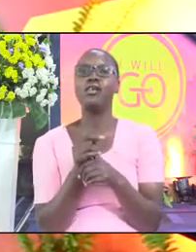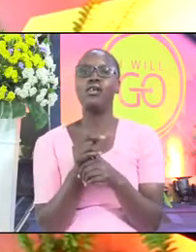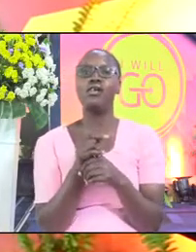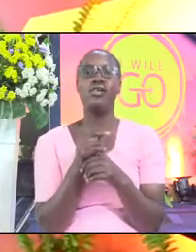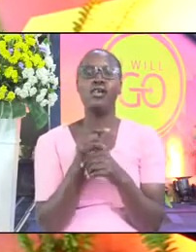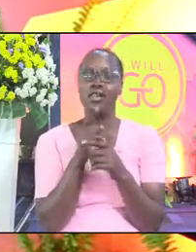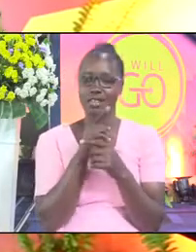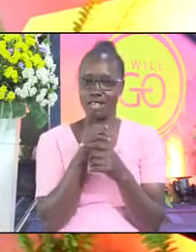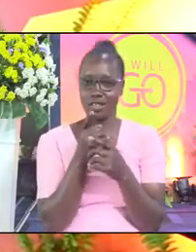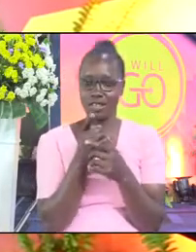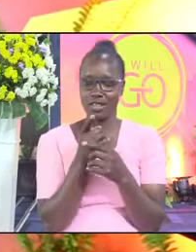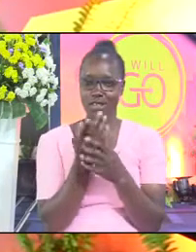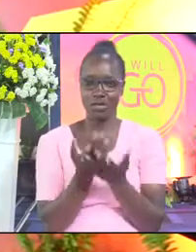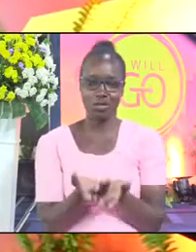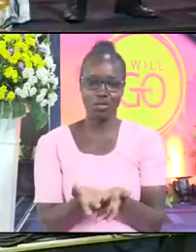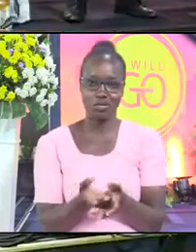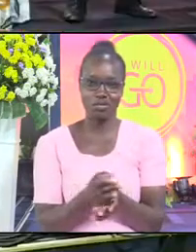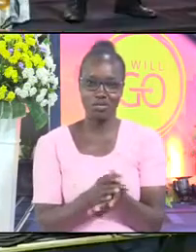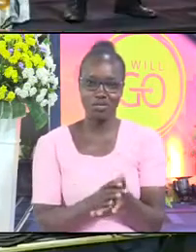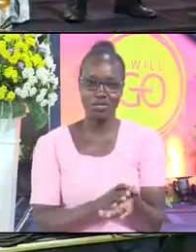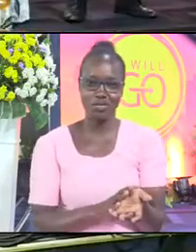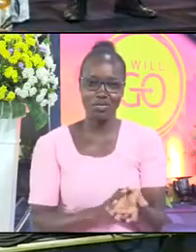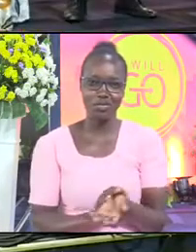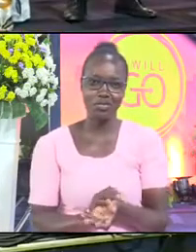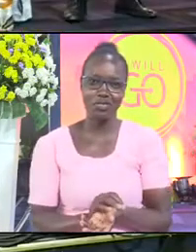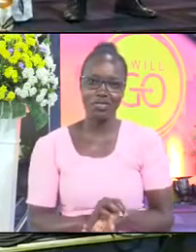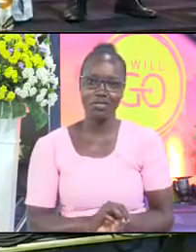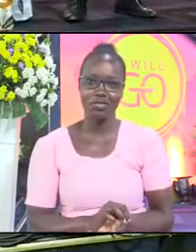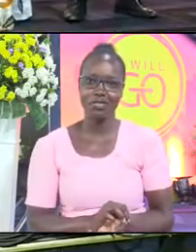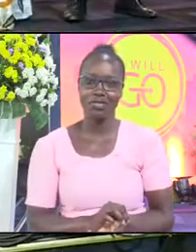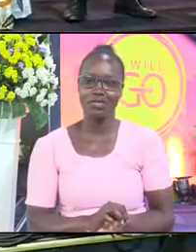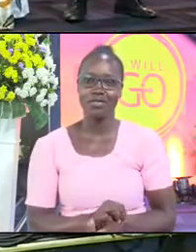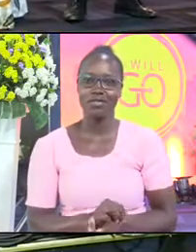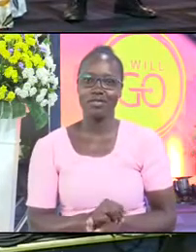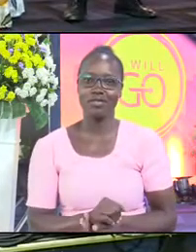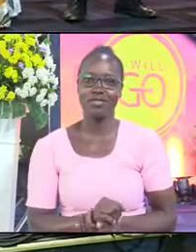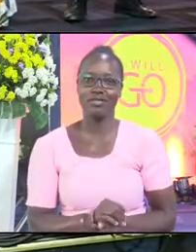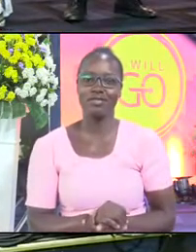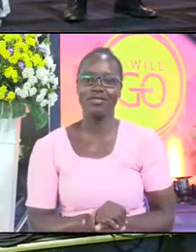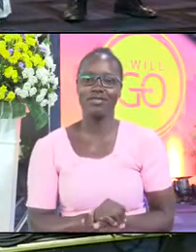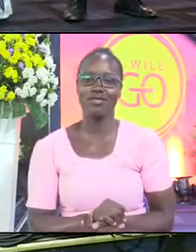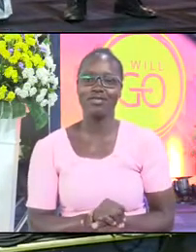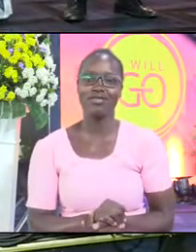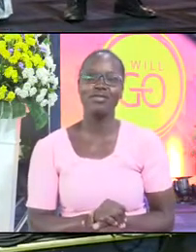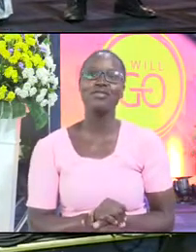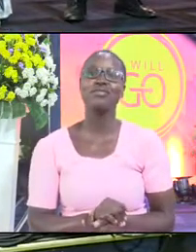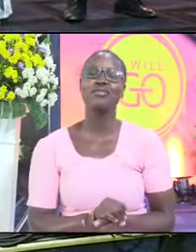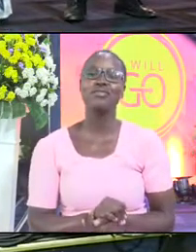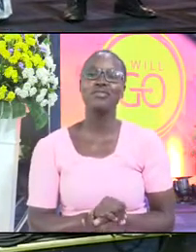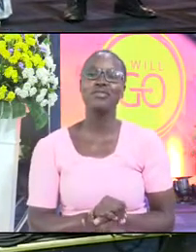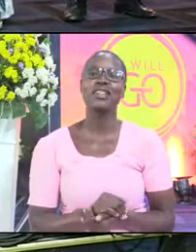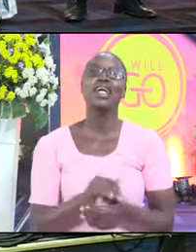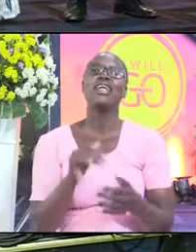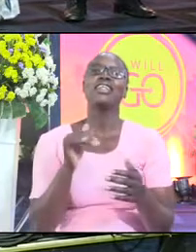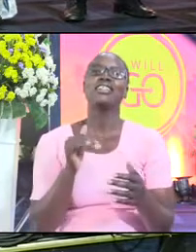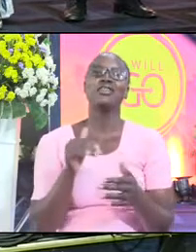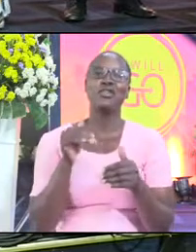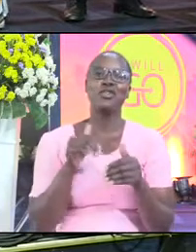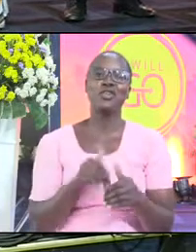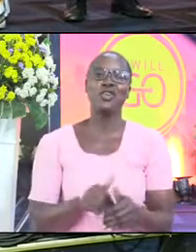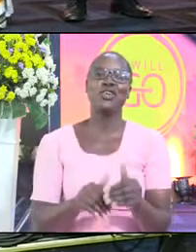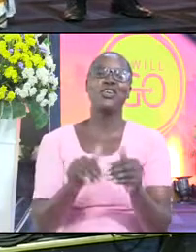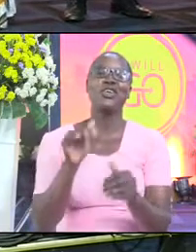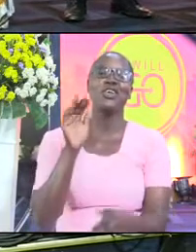for you. Thou wast tempted. Come. And rejoiced. Take one